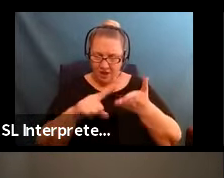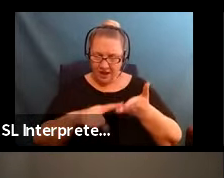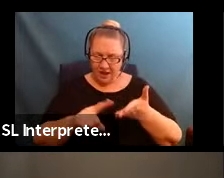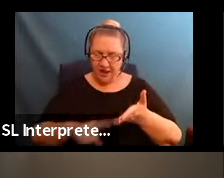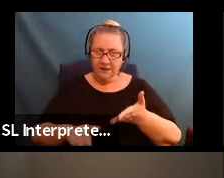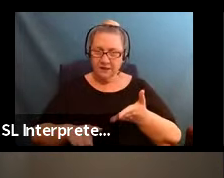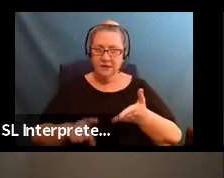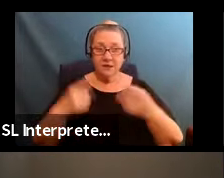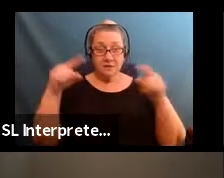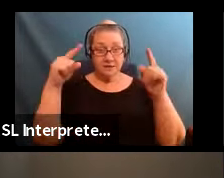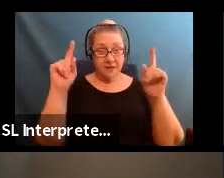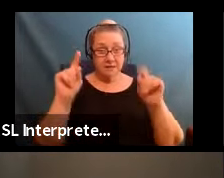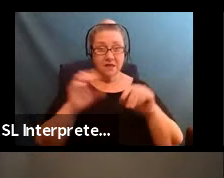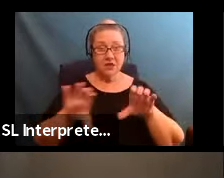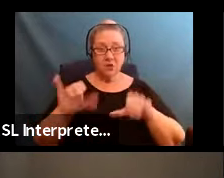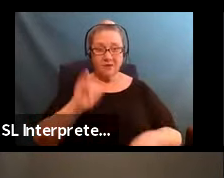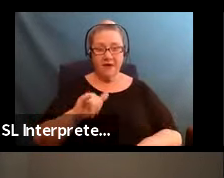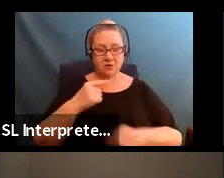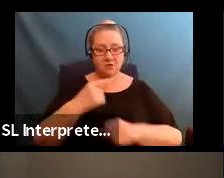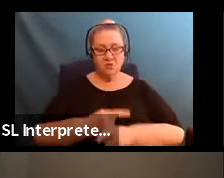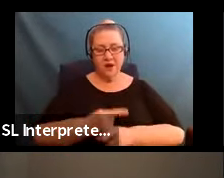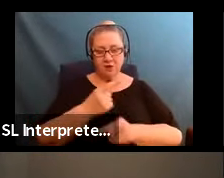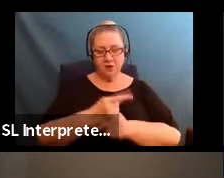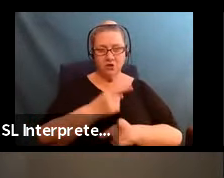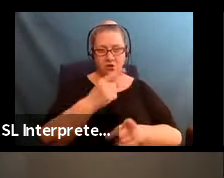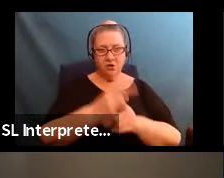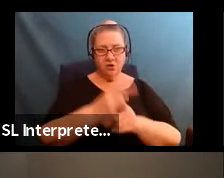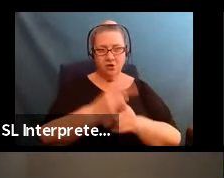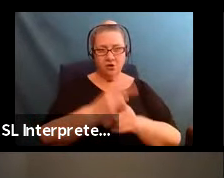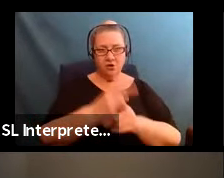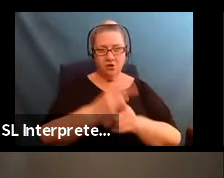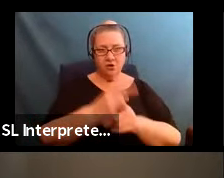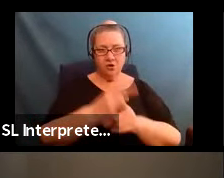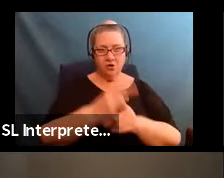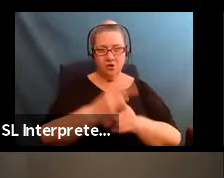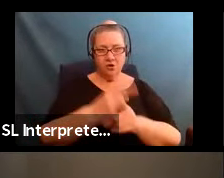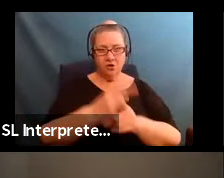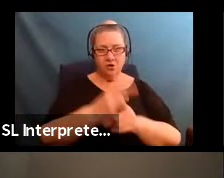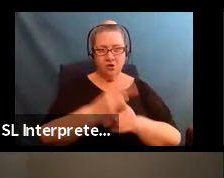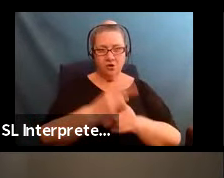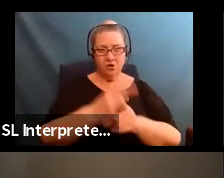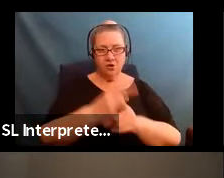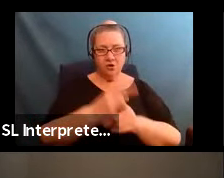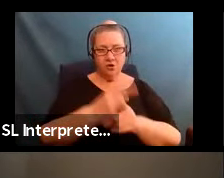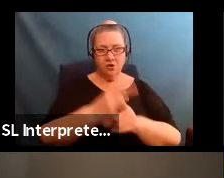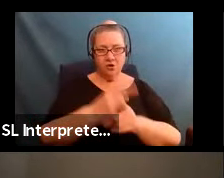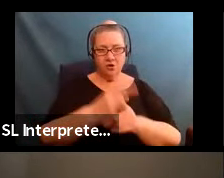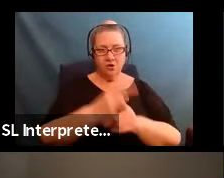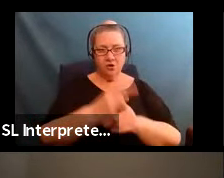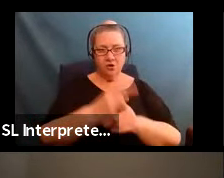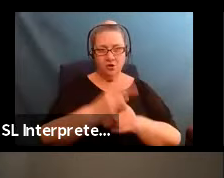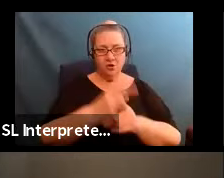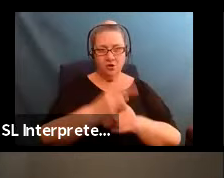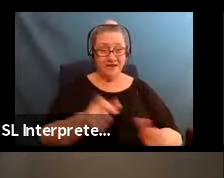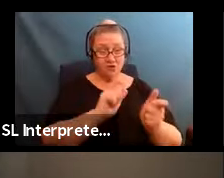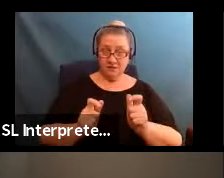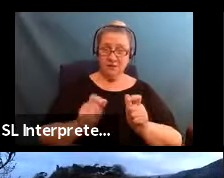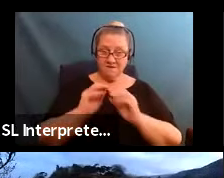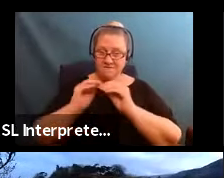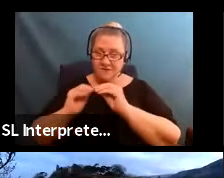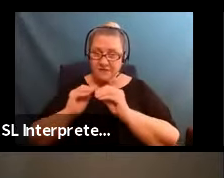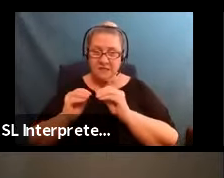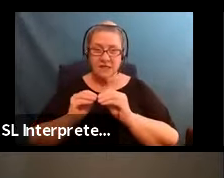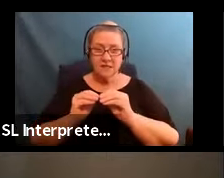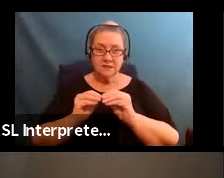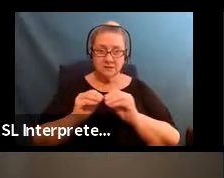And doing that on a regular and consistent basis so that if we need to make changes and tweaks, we can. This is too critical and too